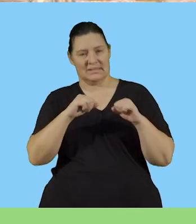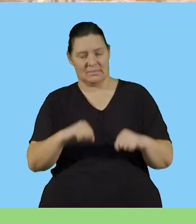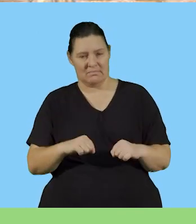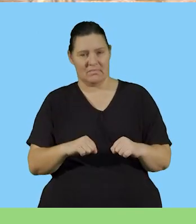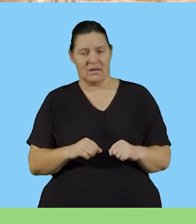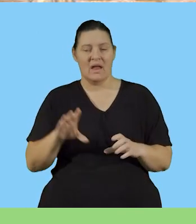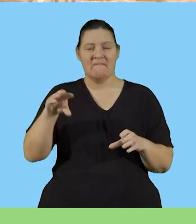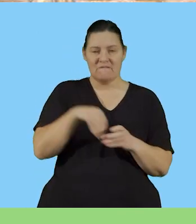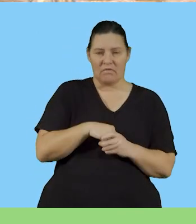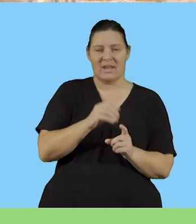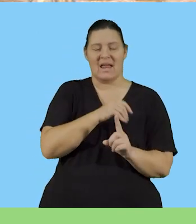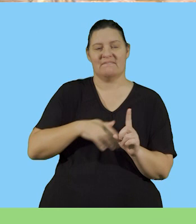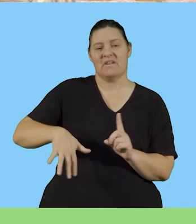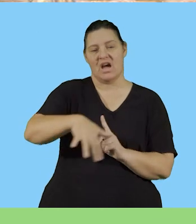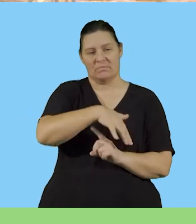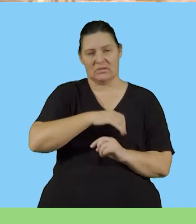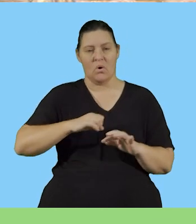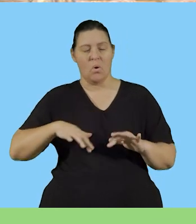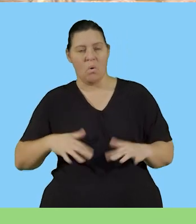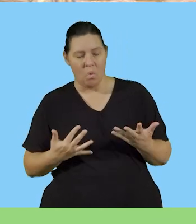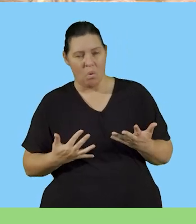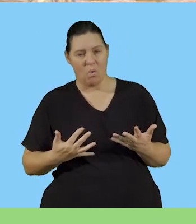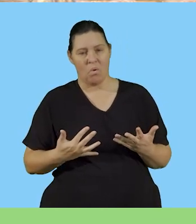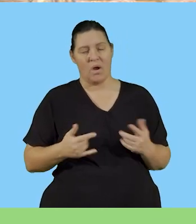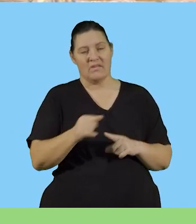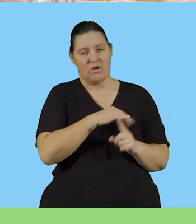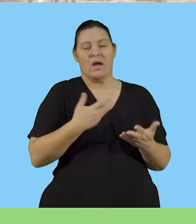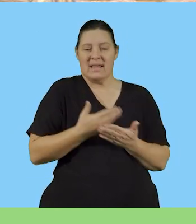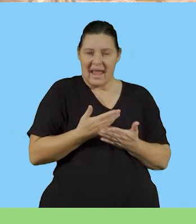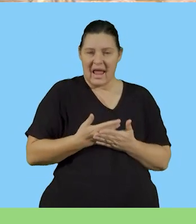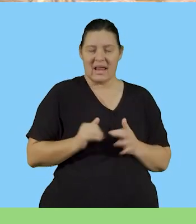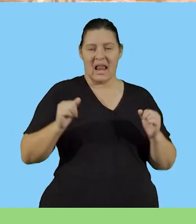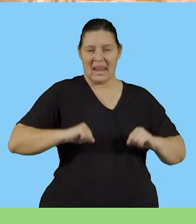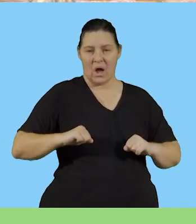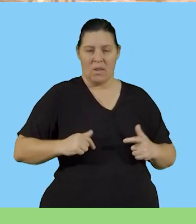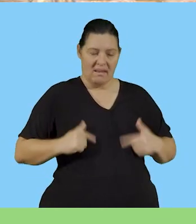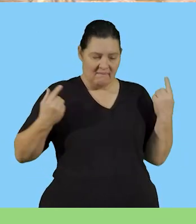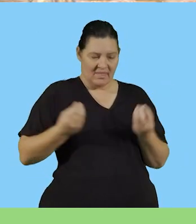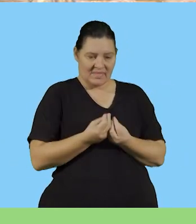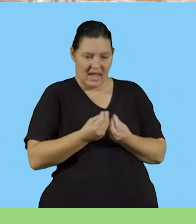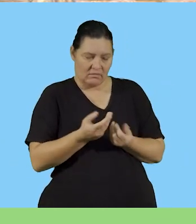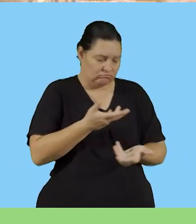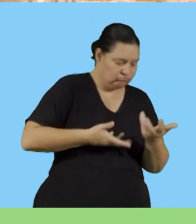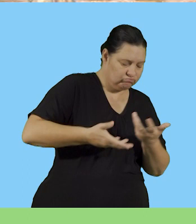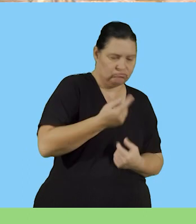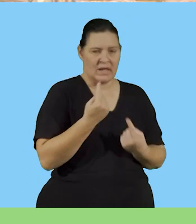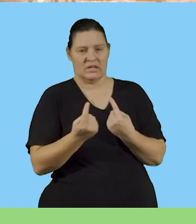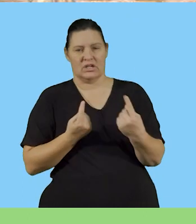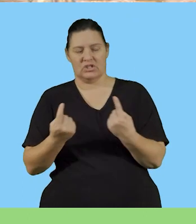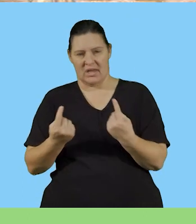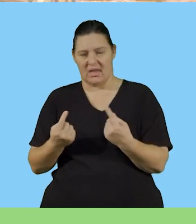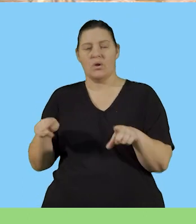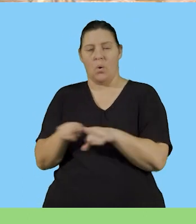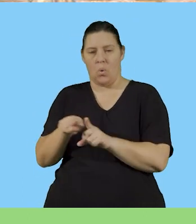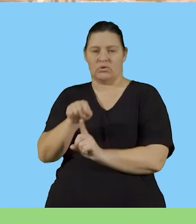ecosystem comprises of an environment or is an environment that allows living organisms to interact